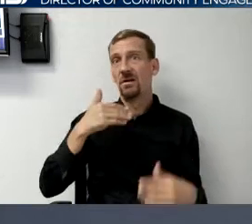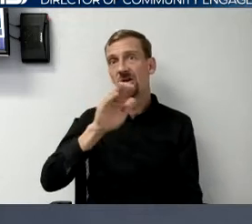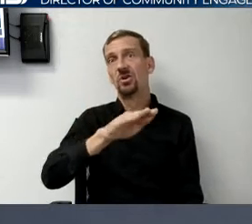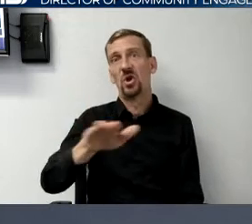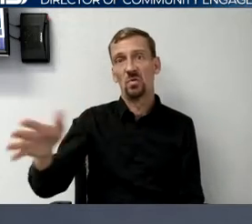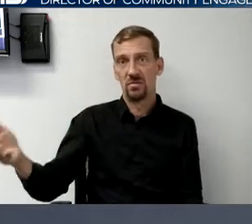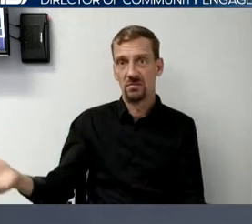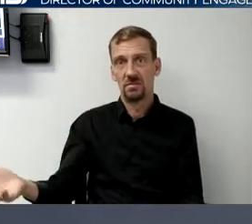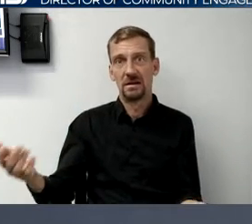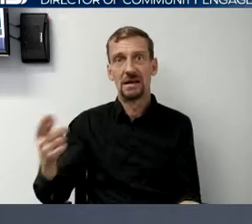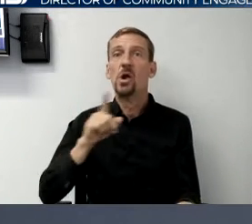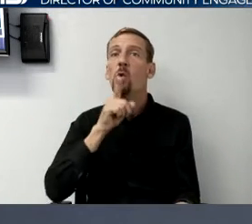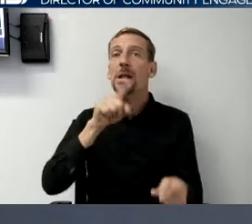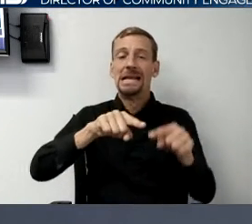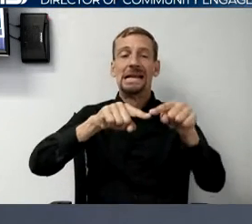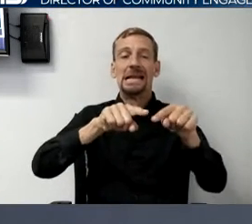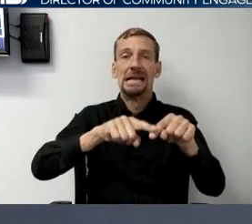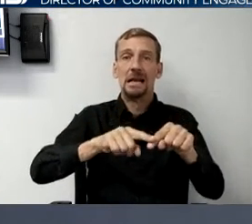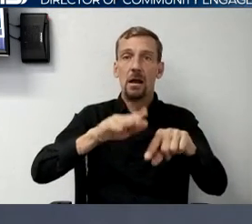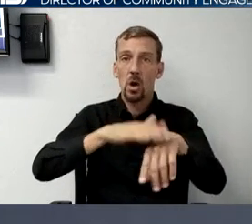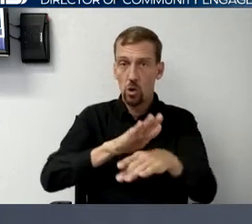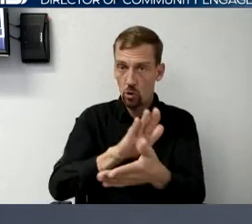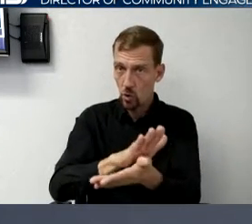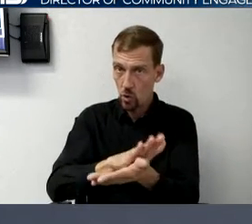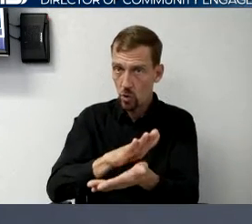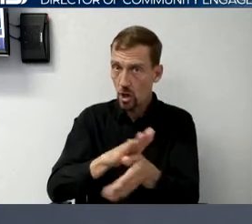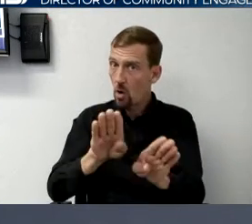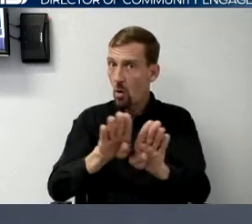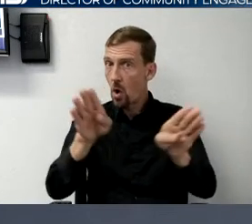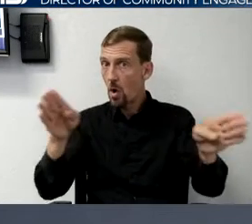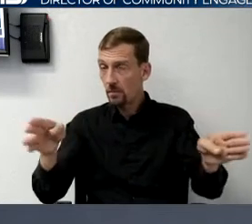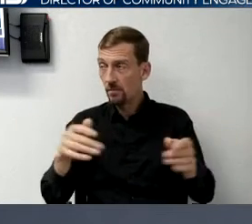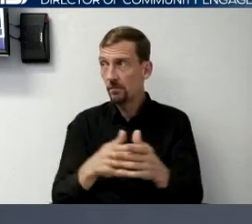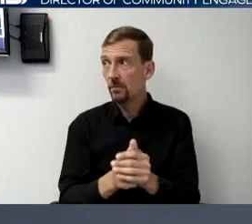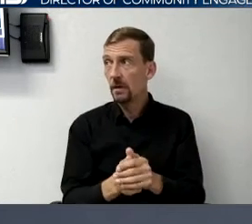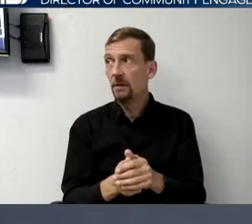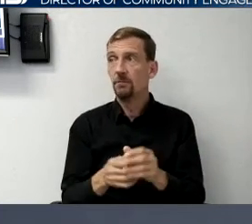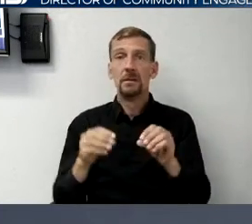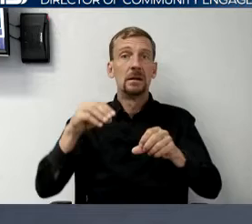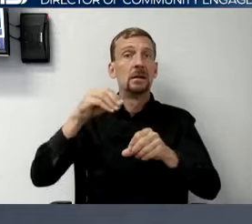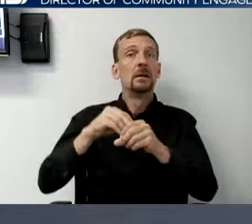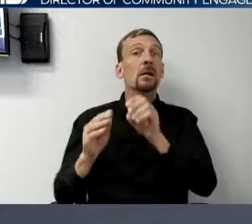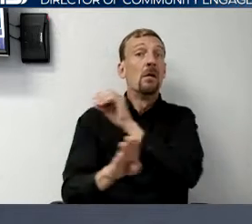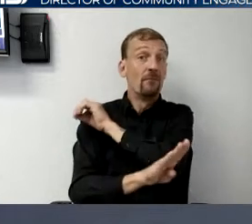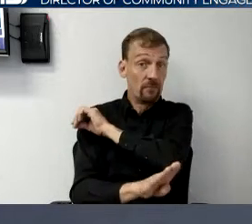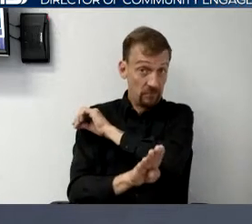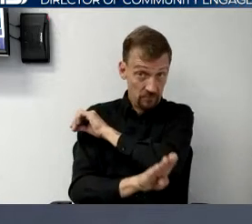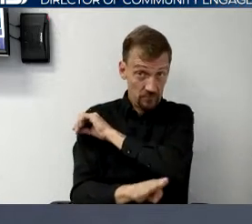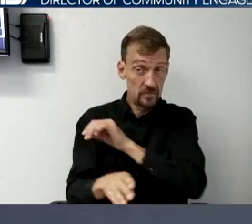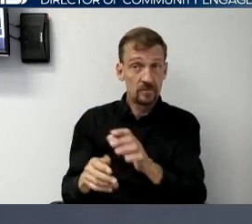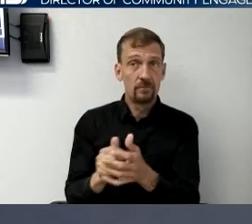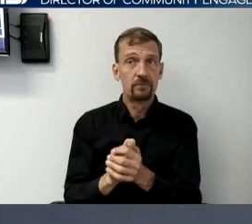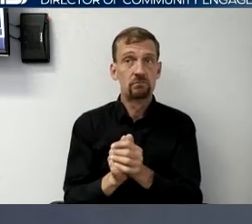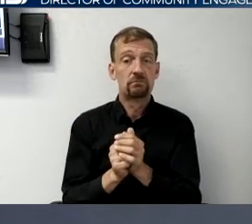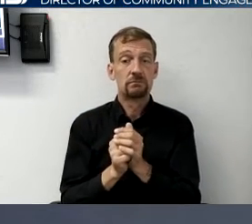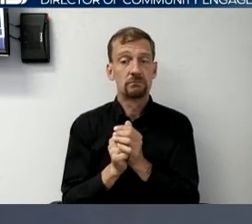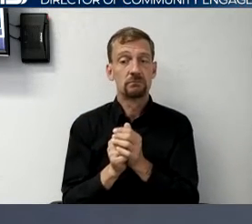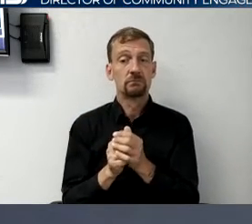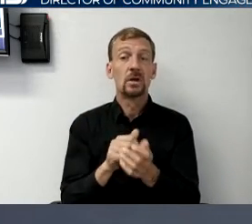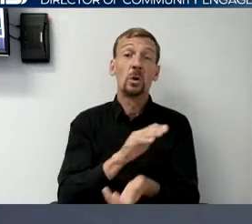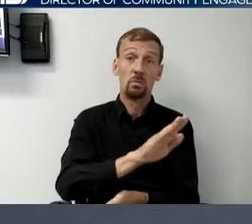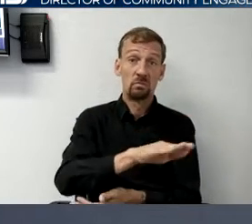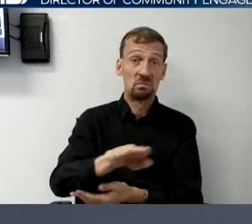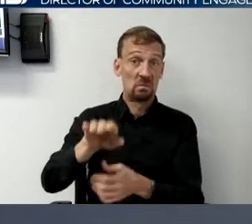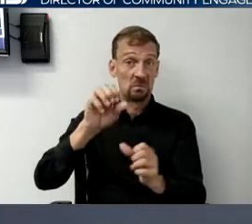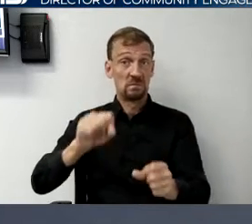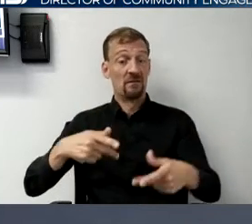were really depending on schools to reopen in the fall, so that the children could